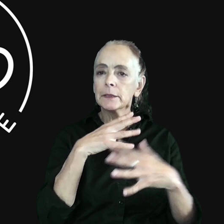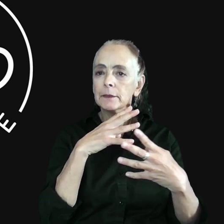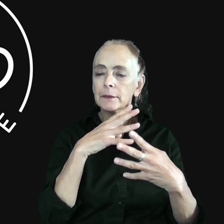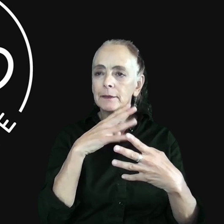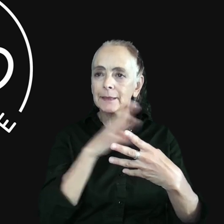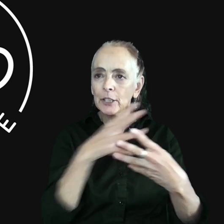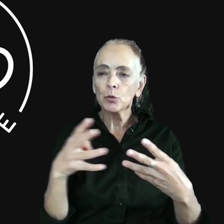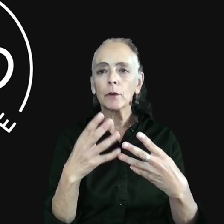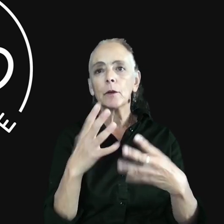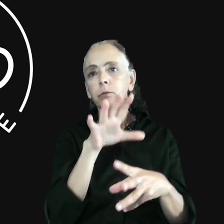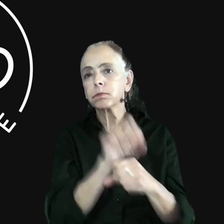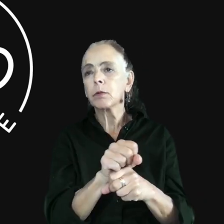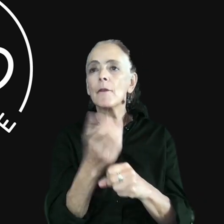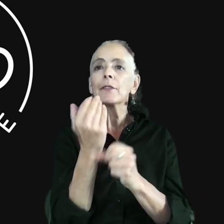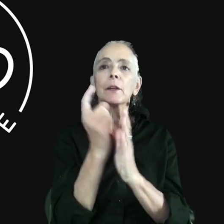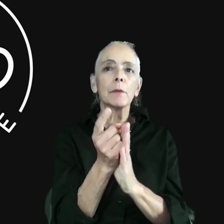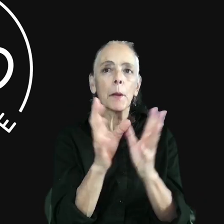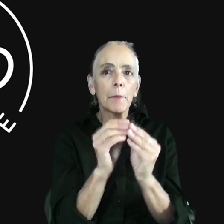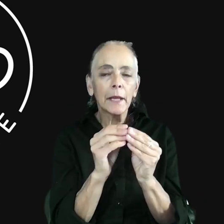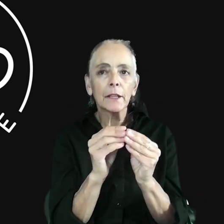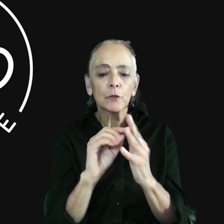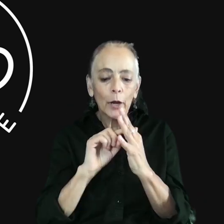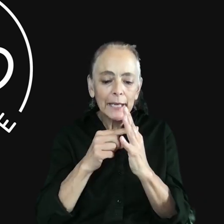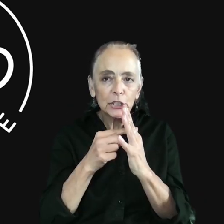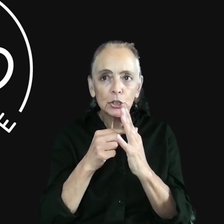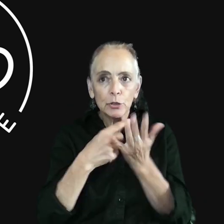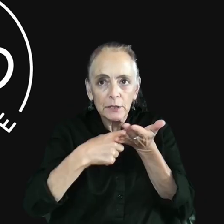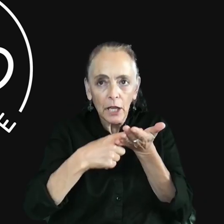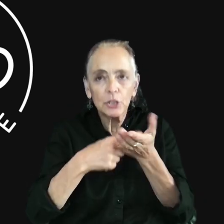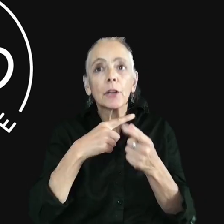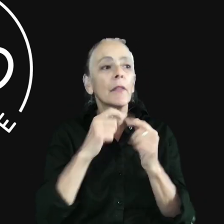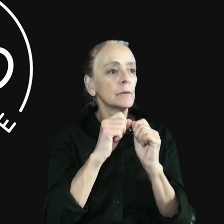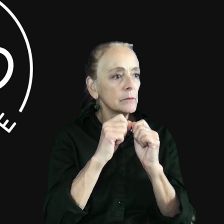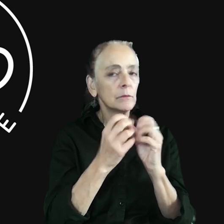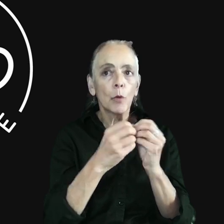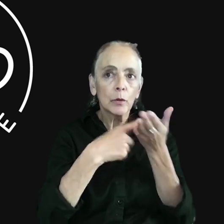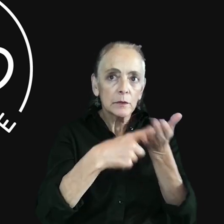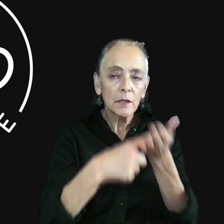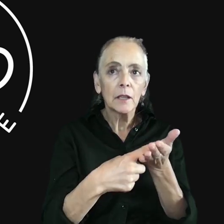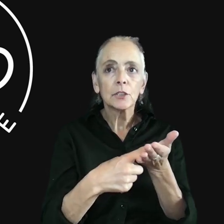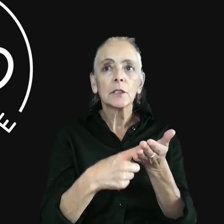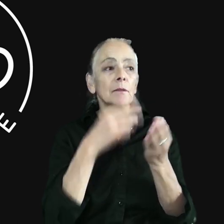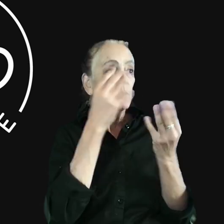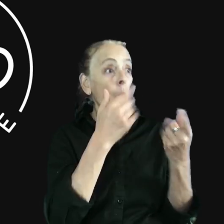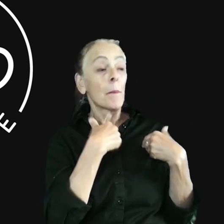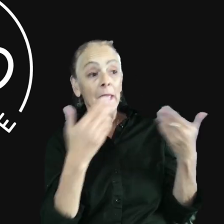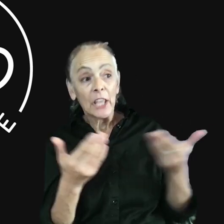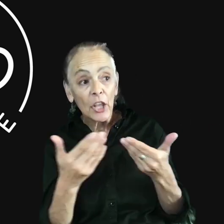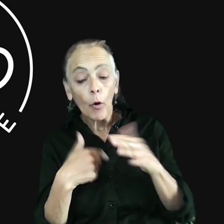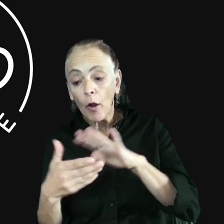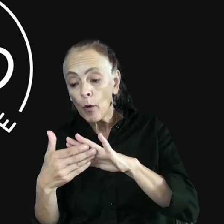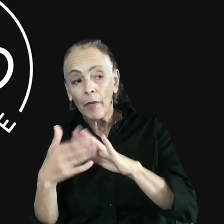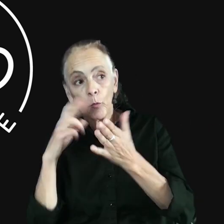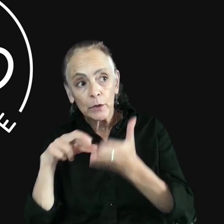15-minute meetings to go over some initial things keeping the conversation going letting them know hey i'm here i ran this